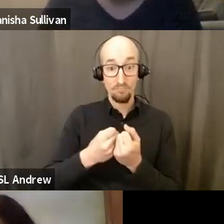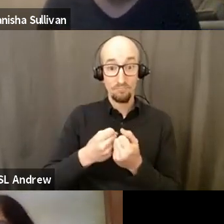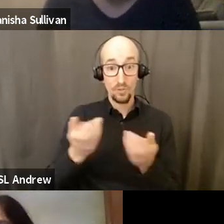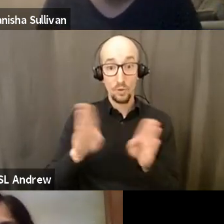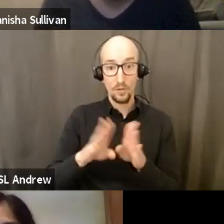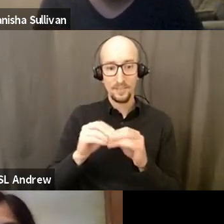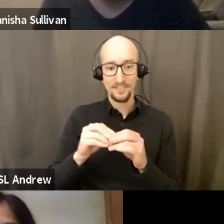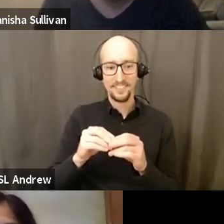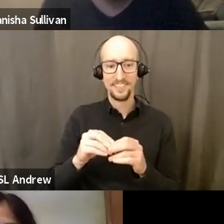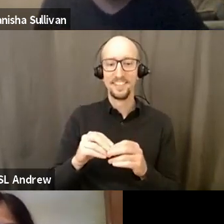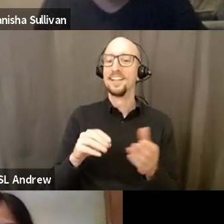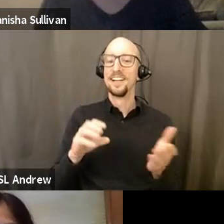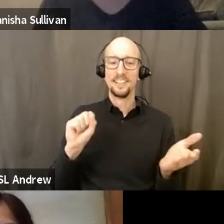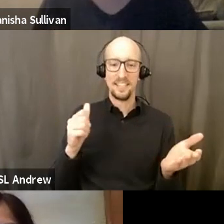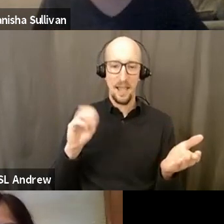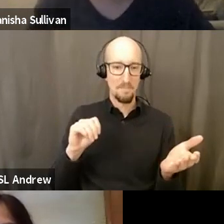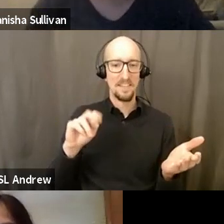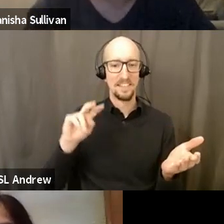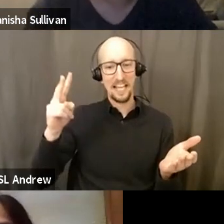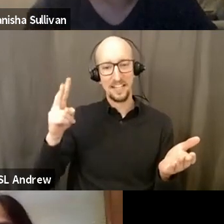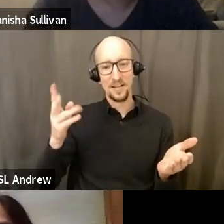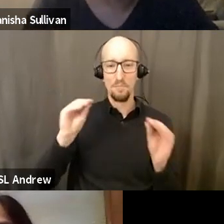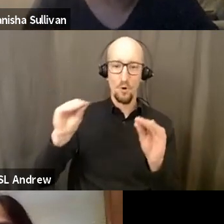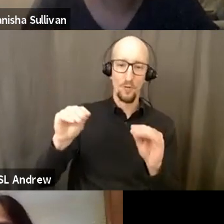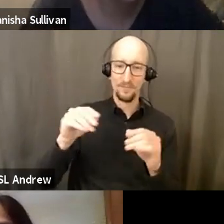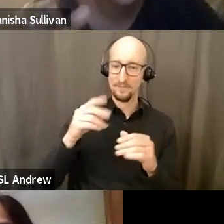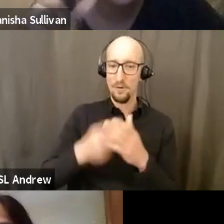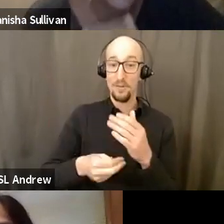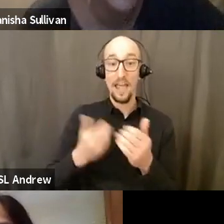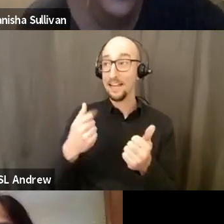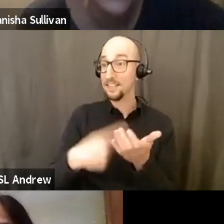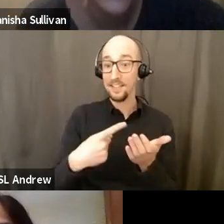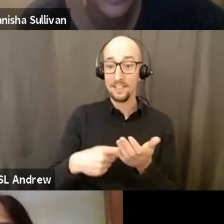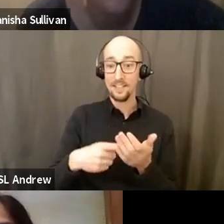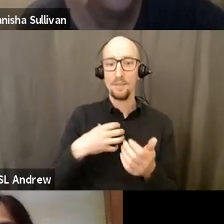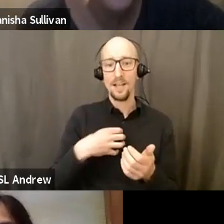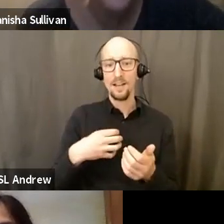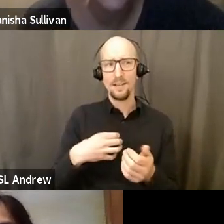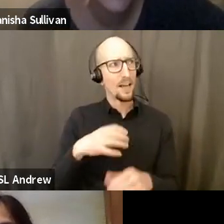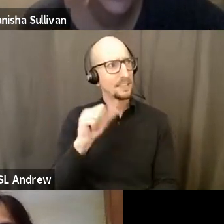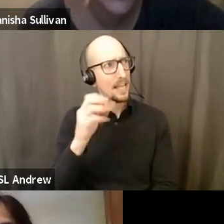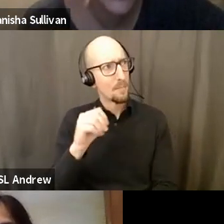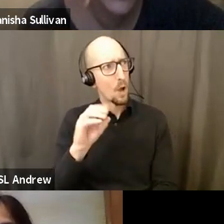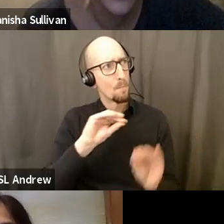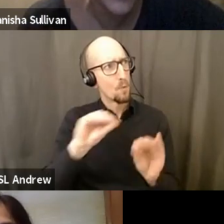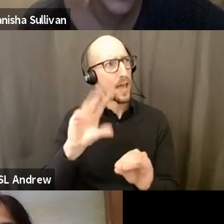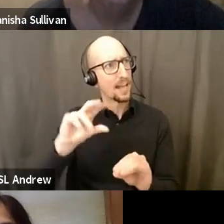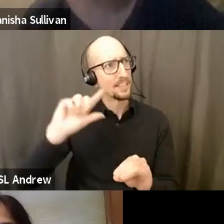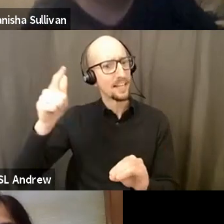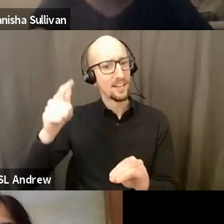A second. Thank you. Any discussion or objection to the Wait, motion? did Sam move and second? No.